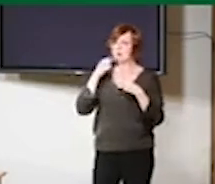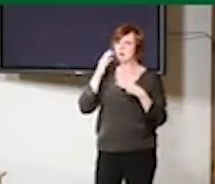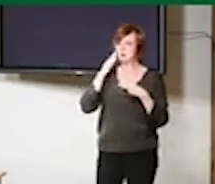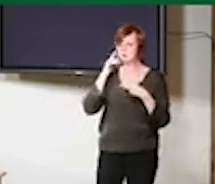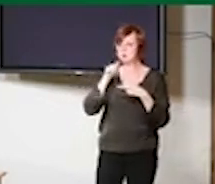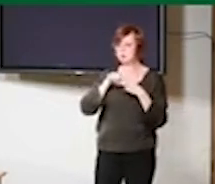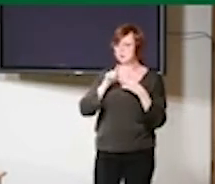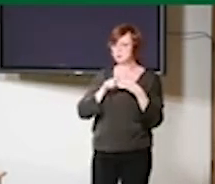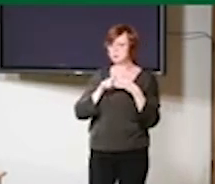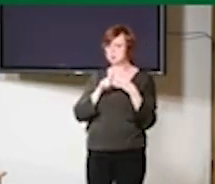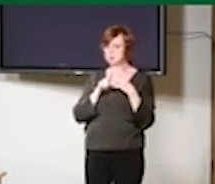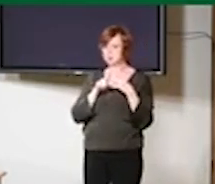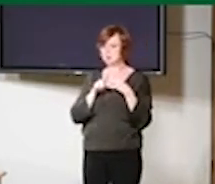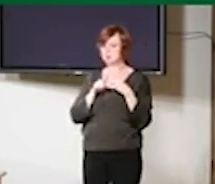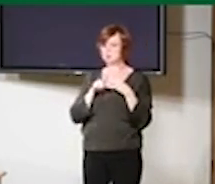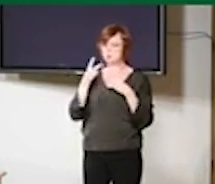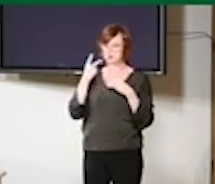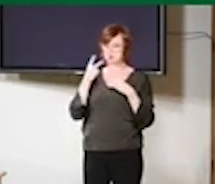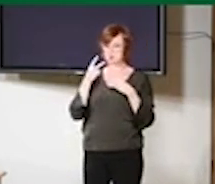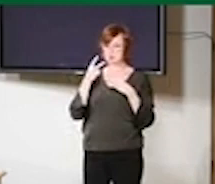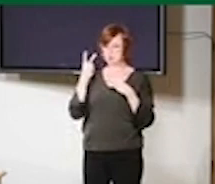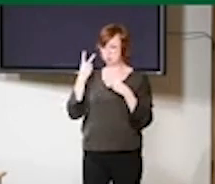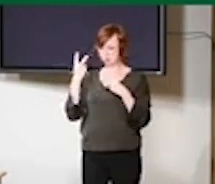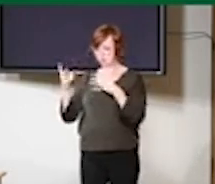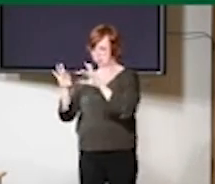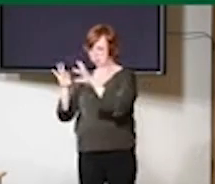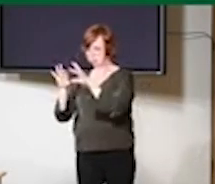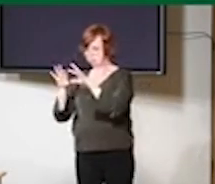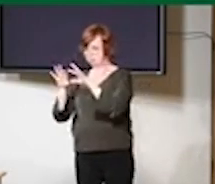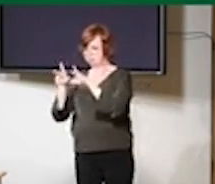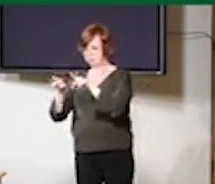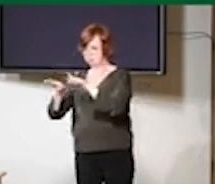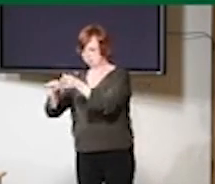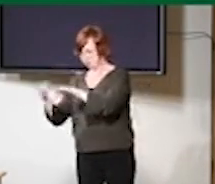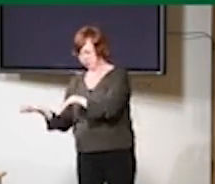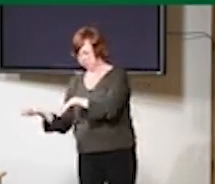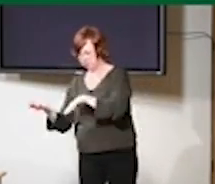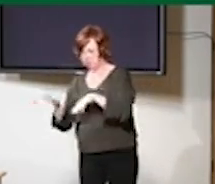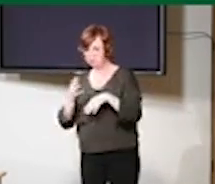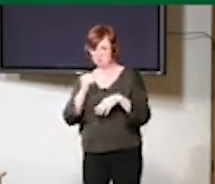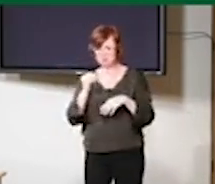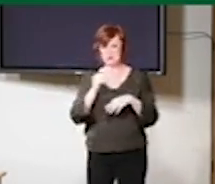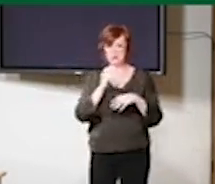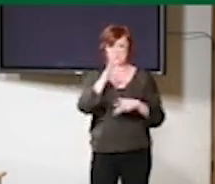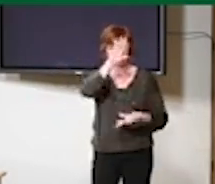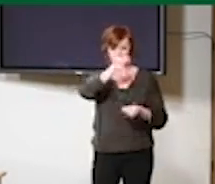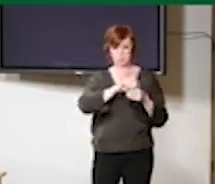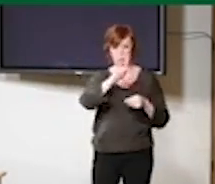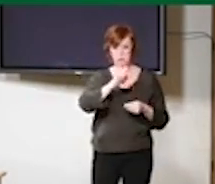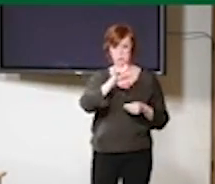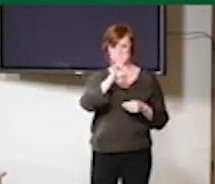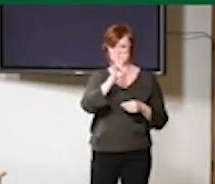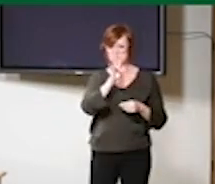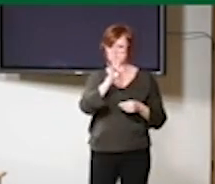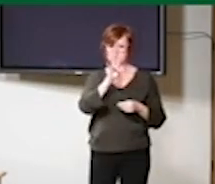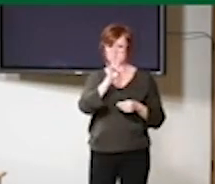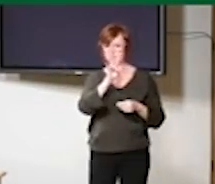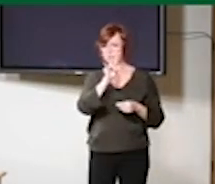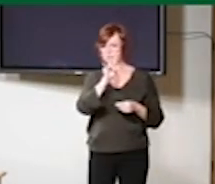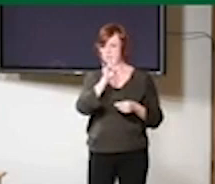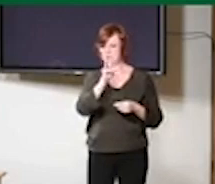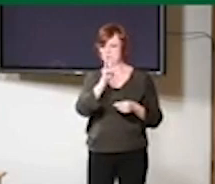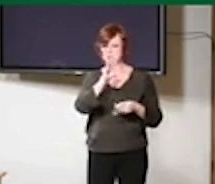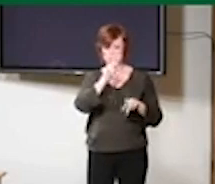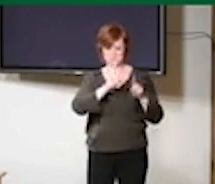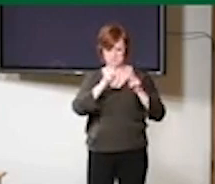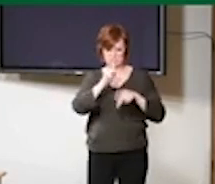and the deaths, how many, if any, are residents of long-term care homes, and have any clusters related